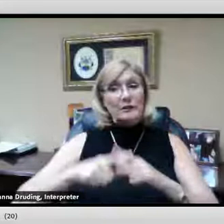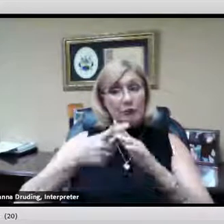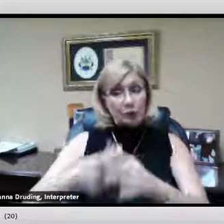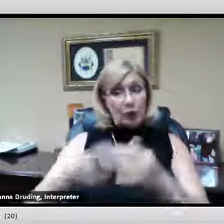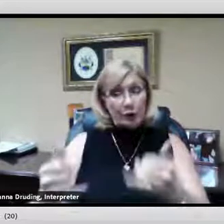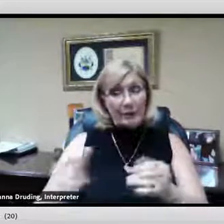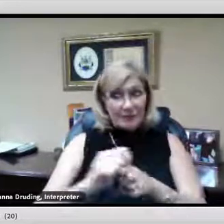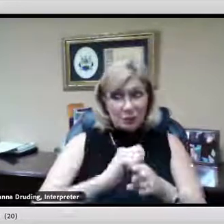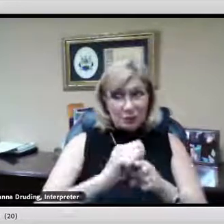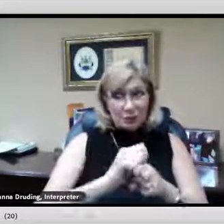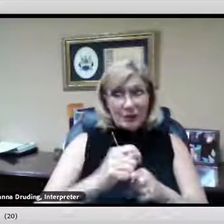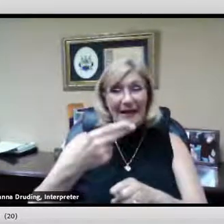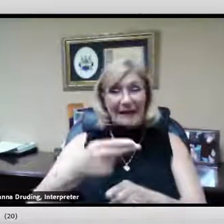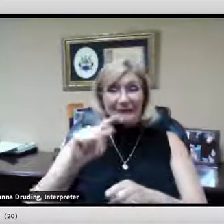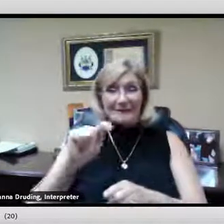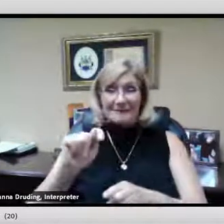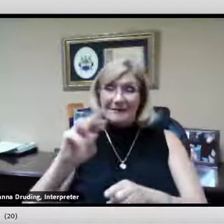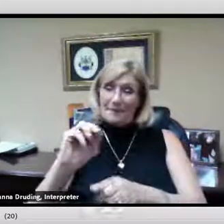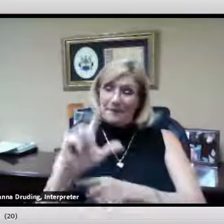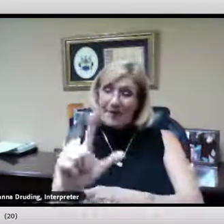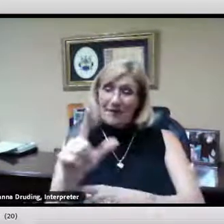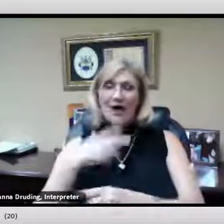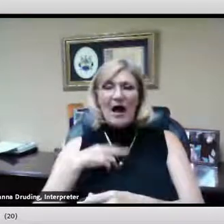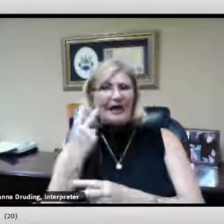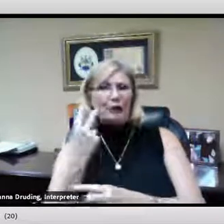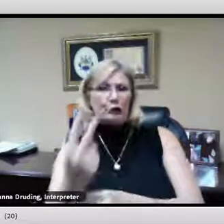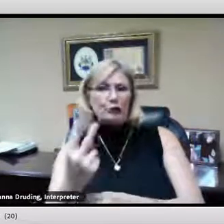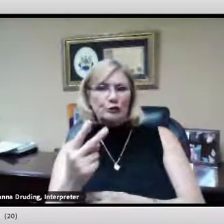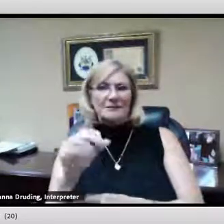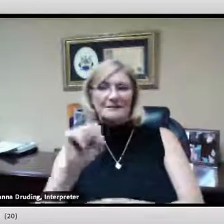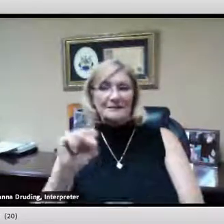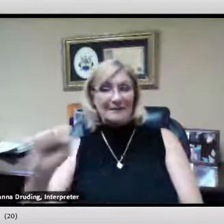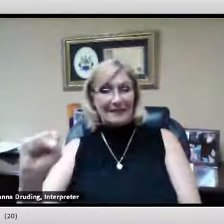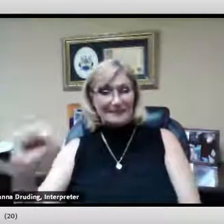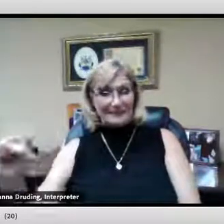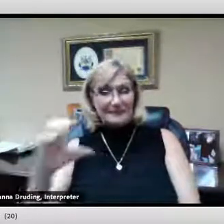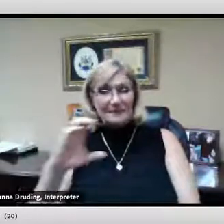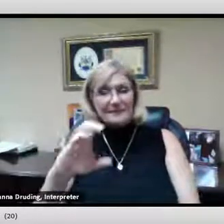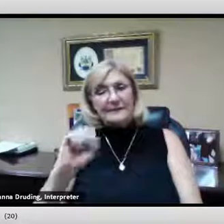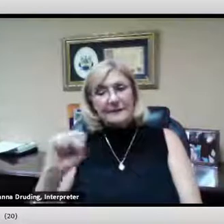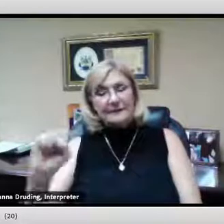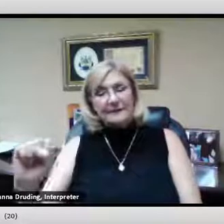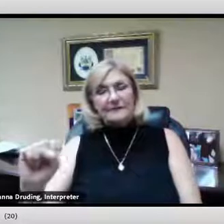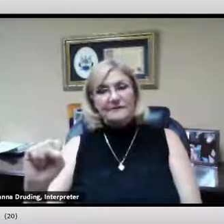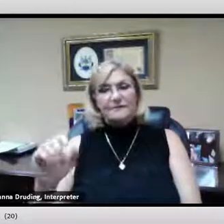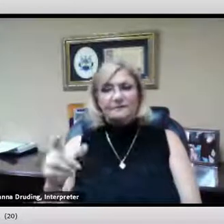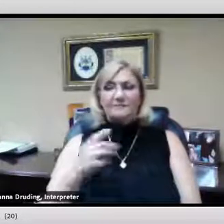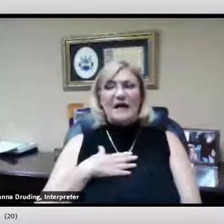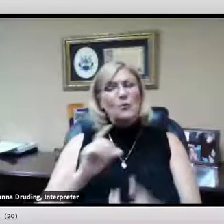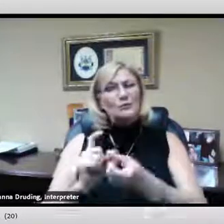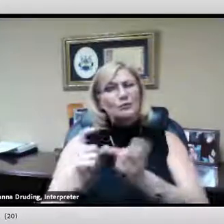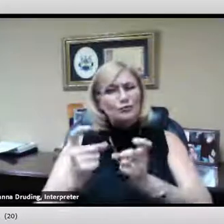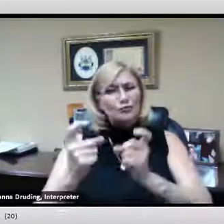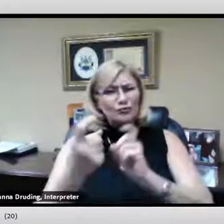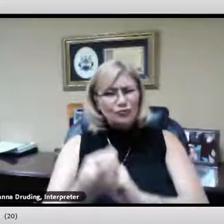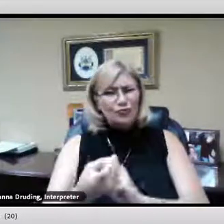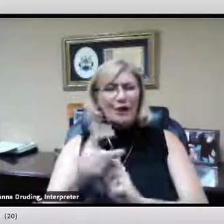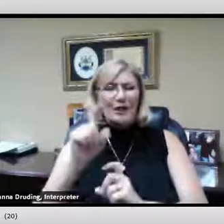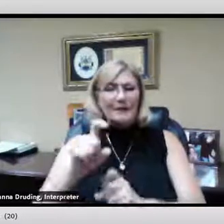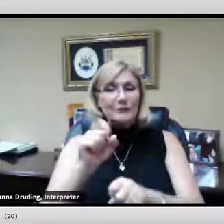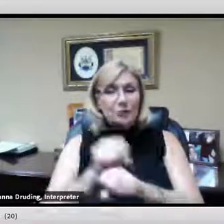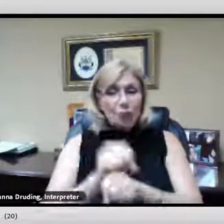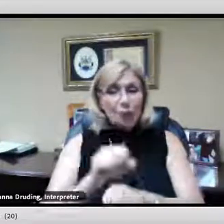this job was HTML. I'd looked a little bit at CSS. Um, but as this job evolved, I've had to work in